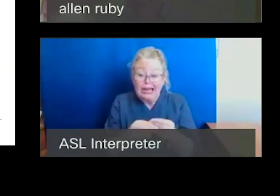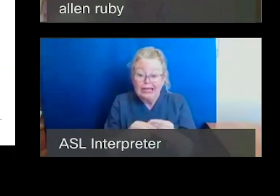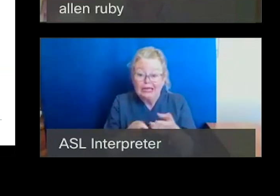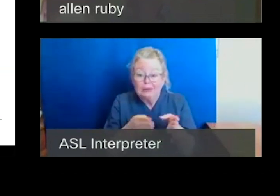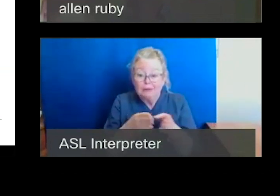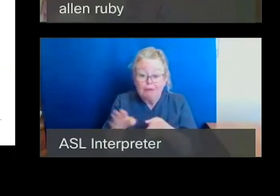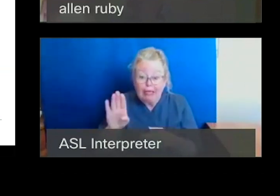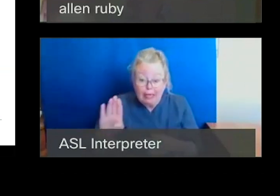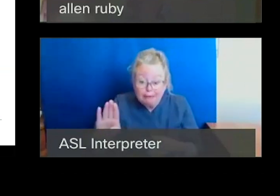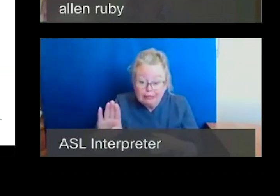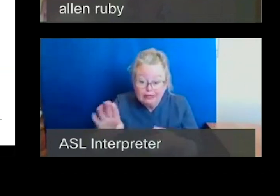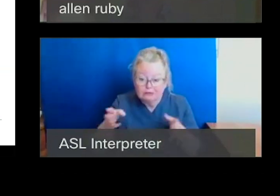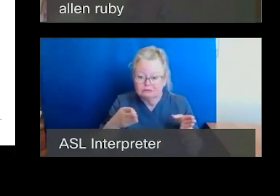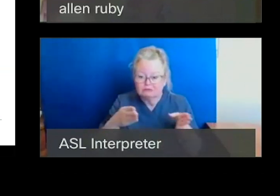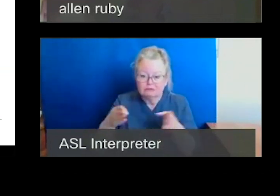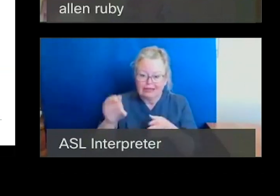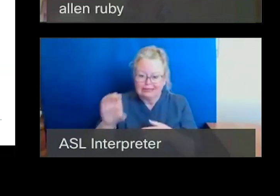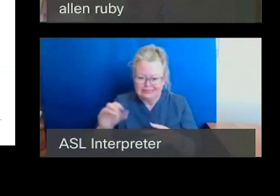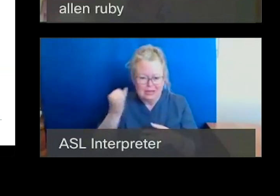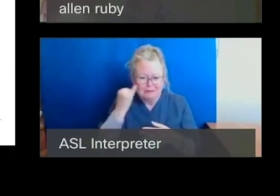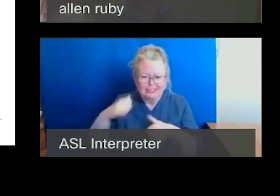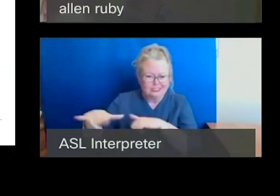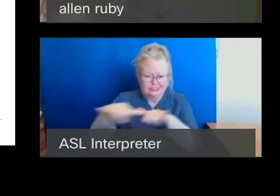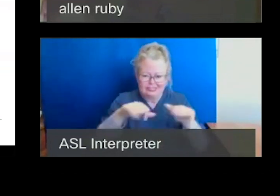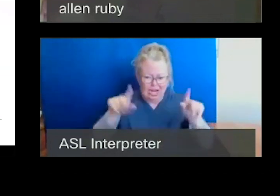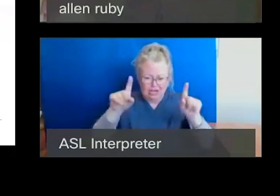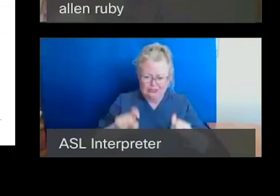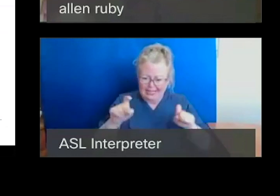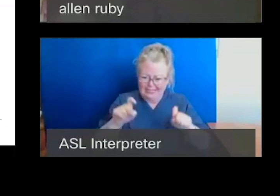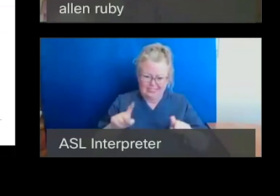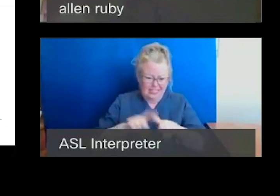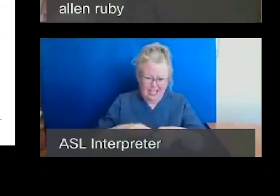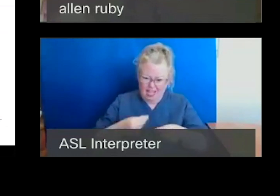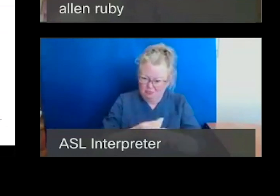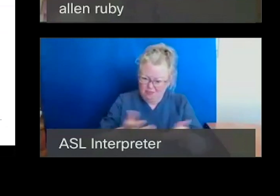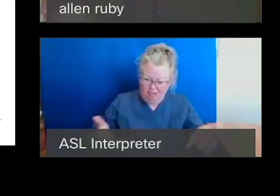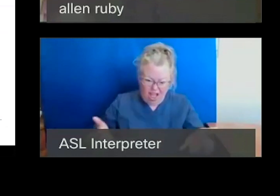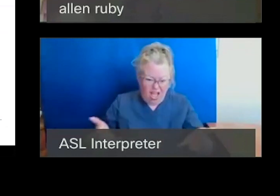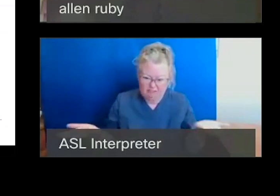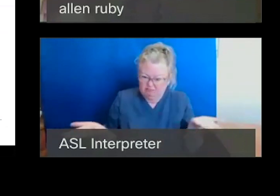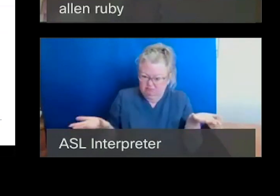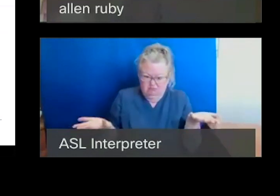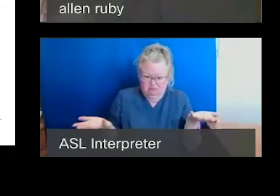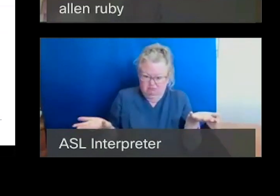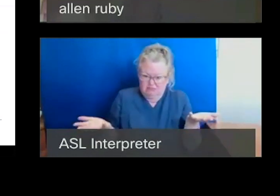in case standardized tests are not possible or other things are not collectible,